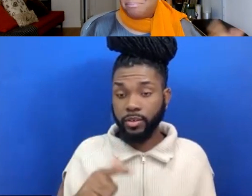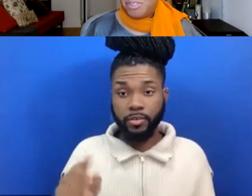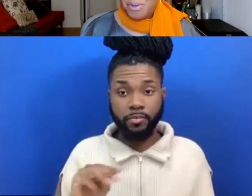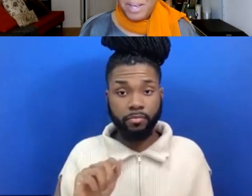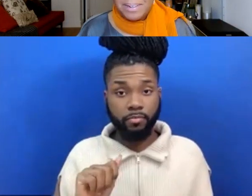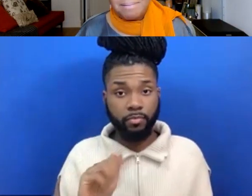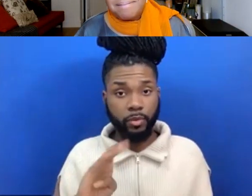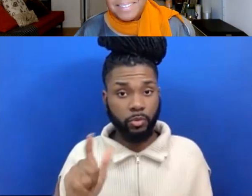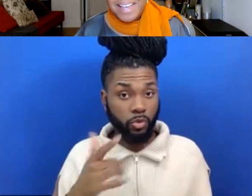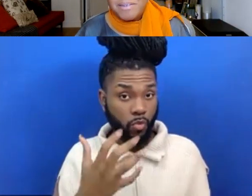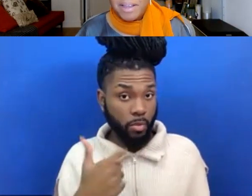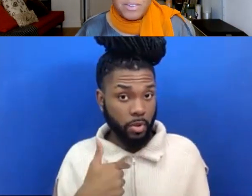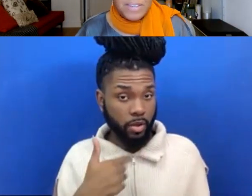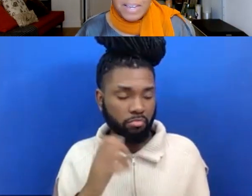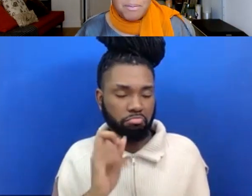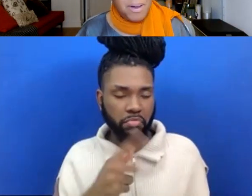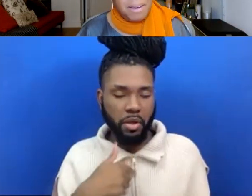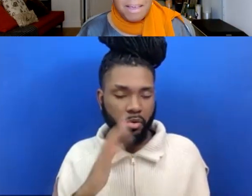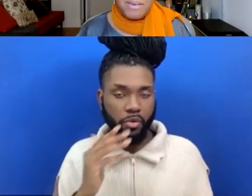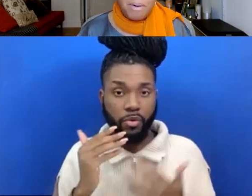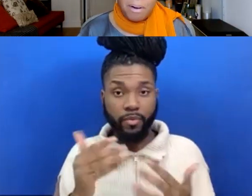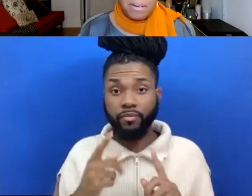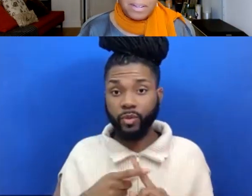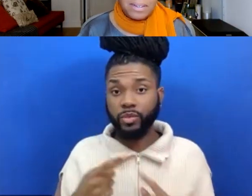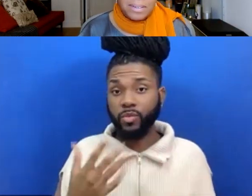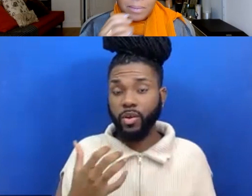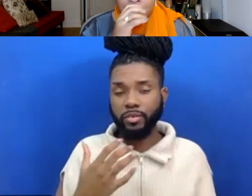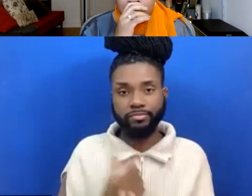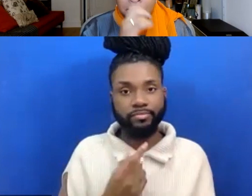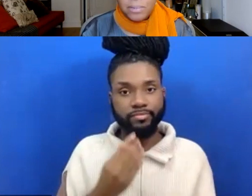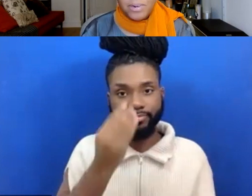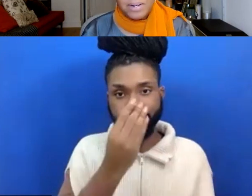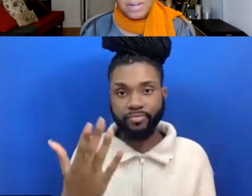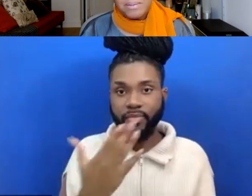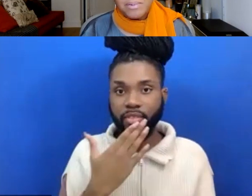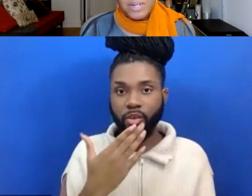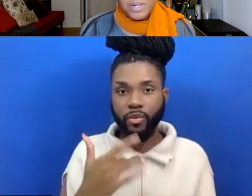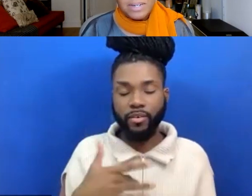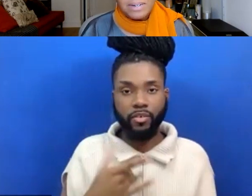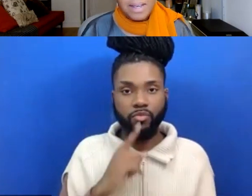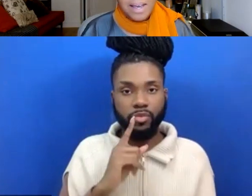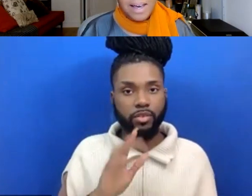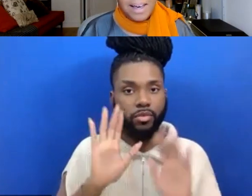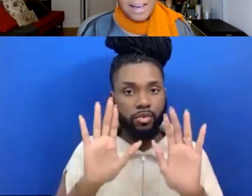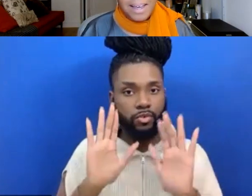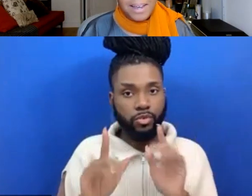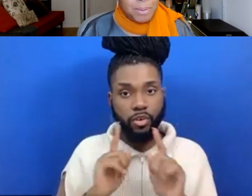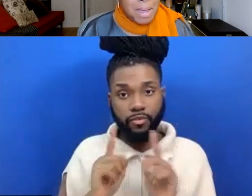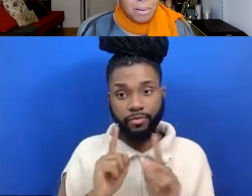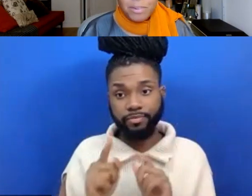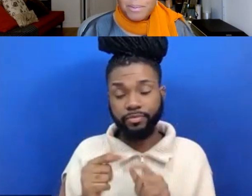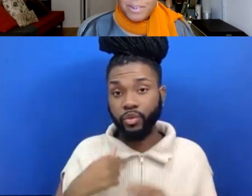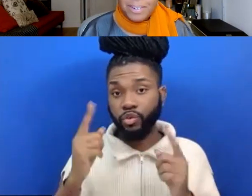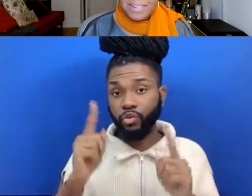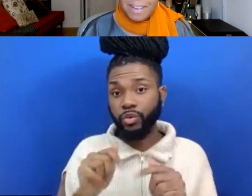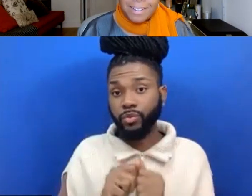I'll just go ahead and just say, one, thank you all. I think it's really been an extraordinary conversation. I agree with